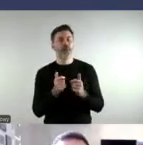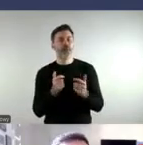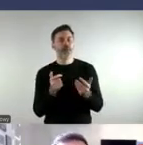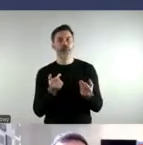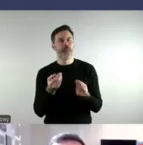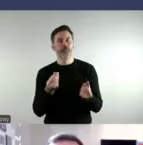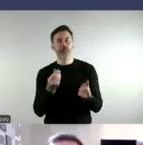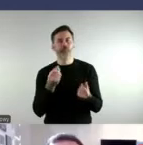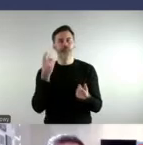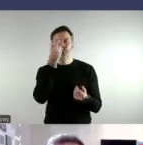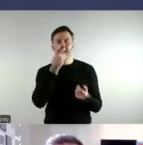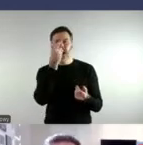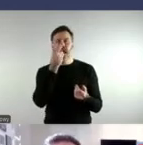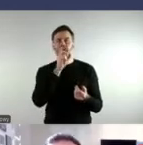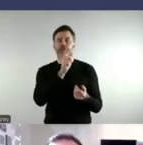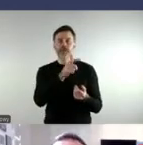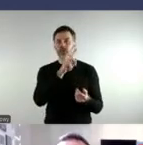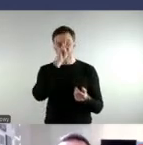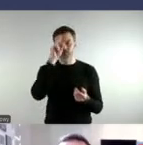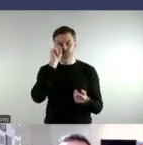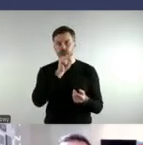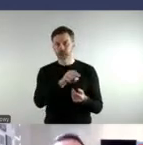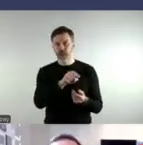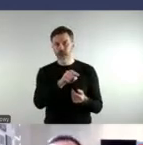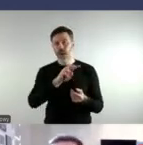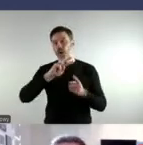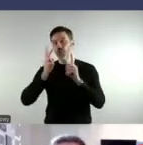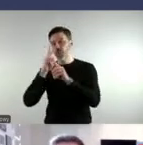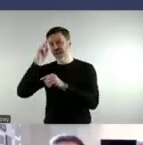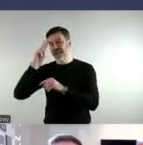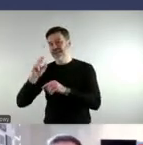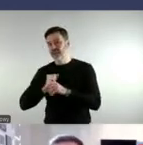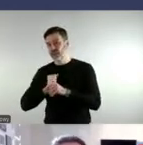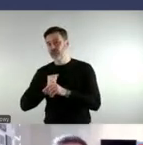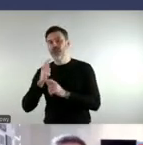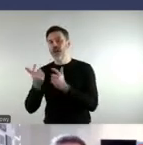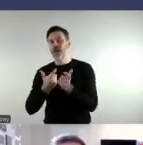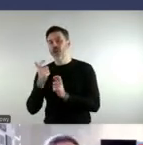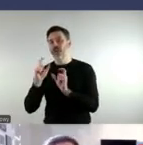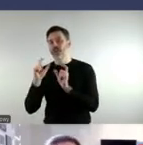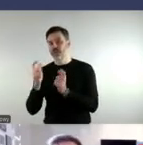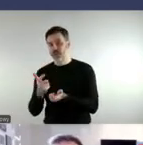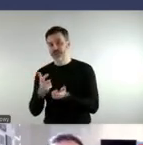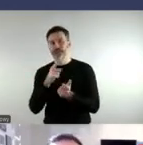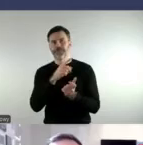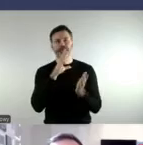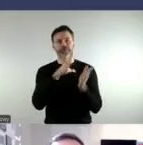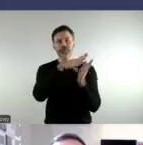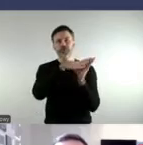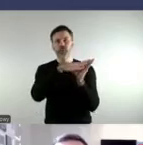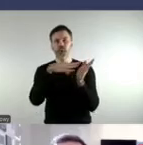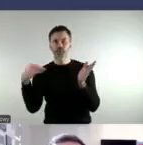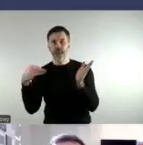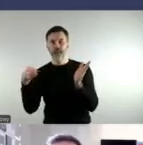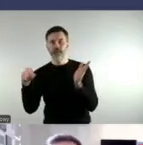concerning, for example, some interesting facts for the residents regard to the safety,